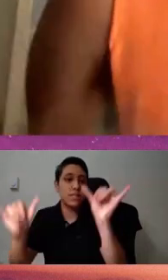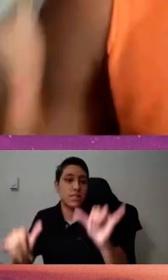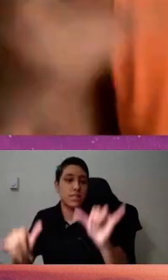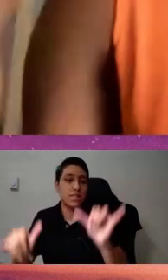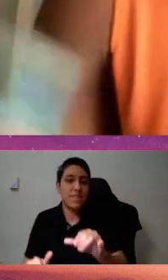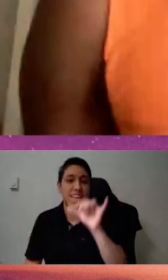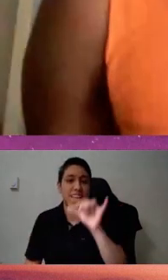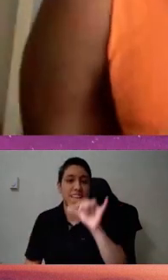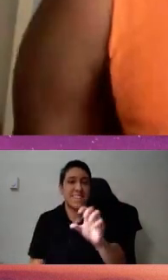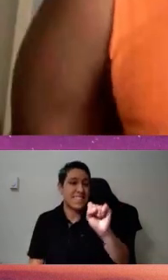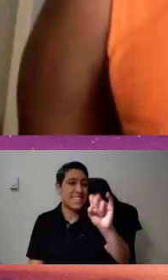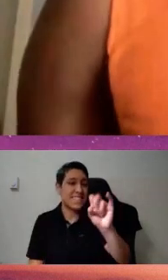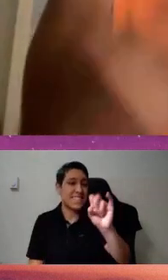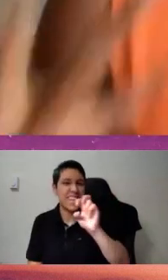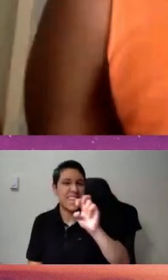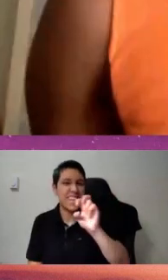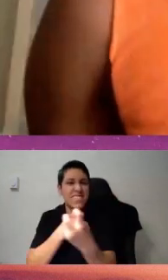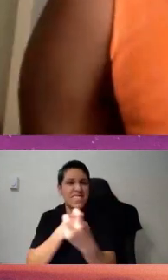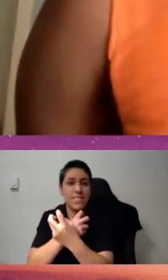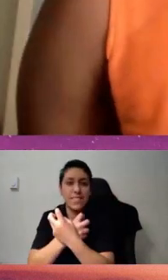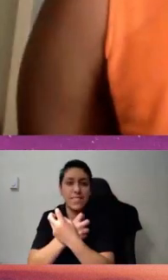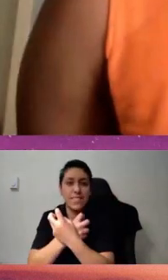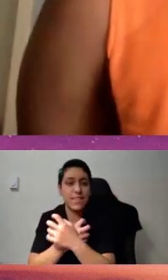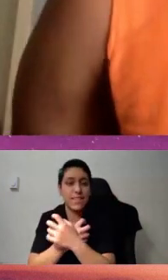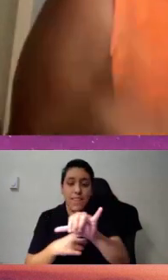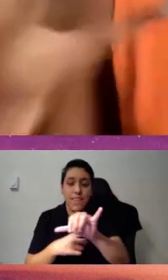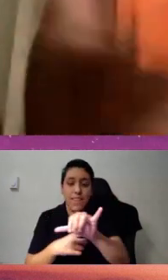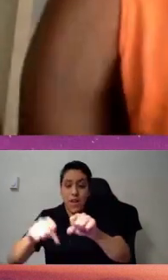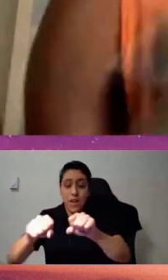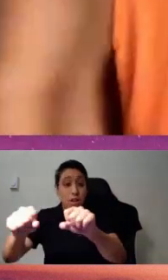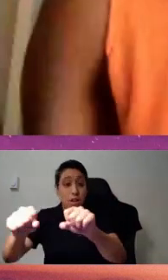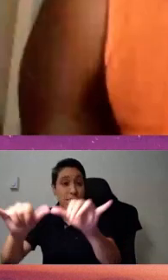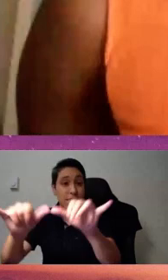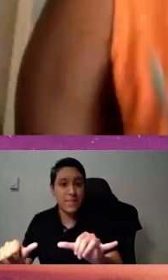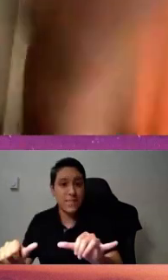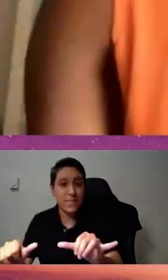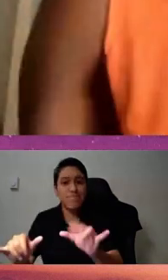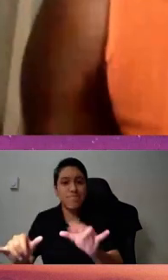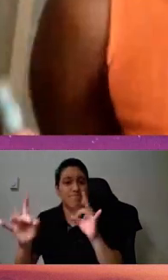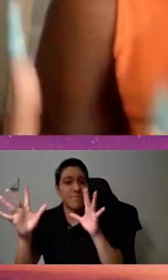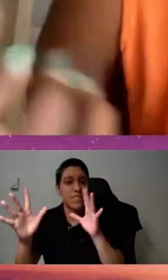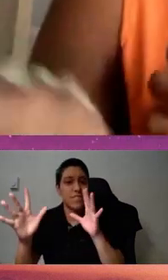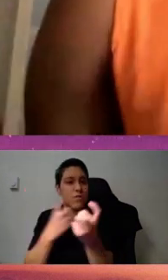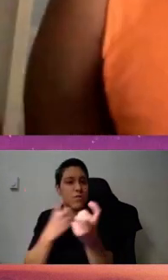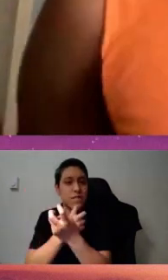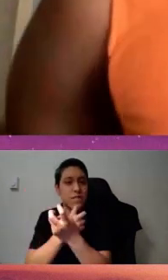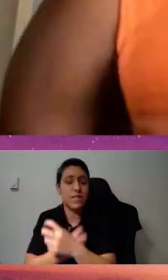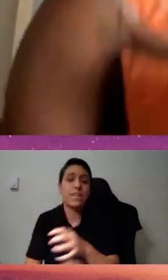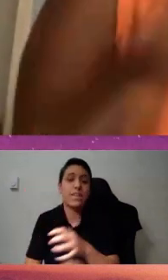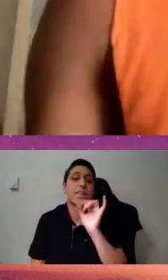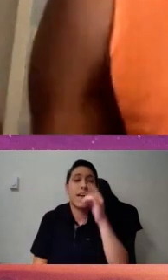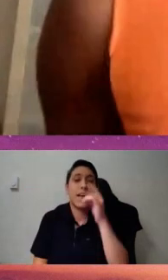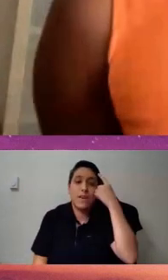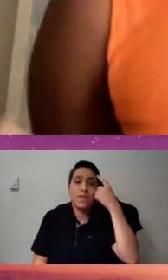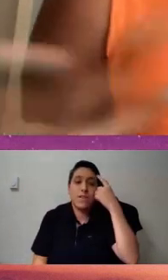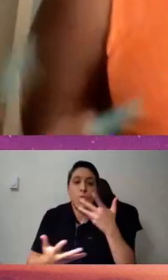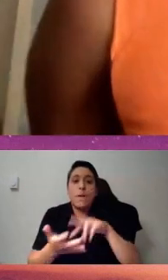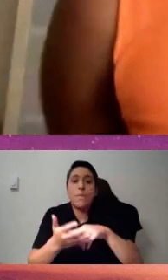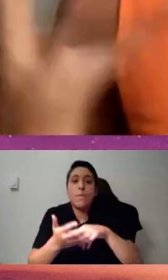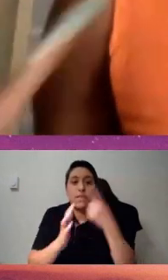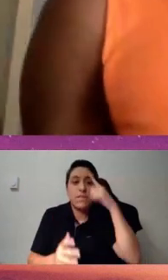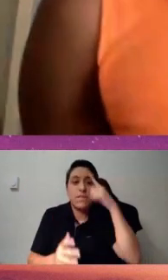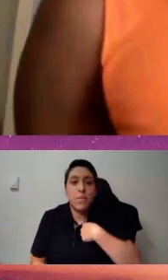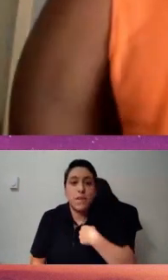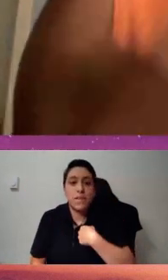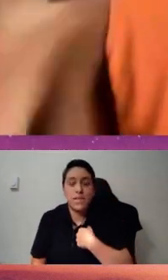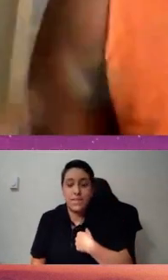toxic, that is the poison, colonialism. And so it's all of that for me. Colonialism is just, it's ever so here, it's